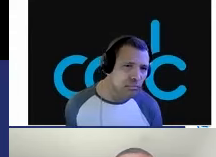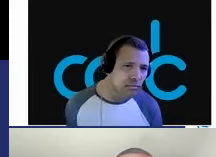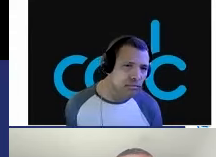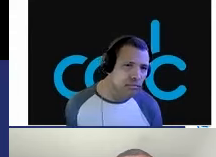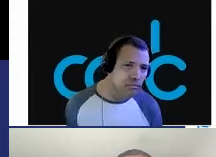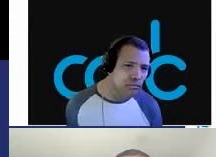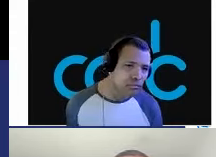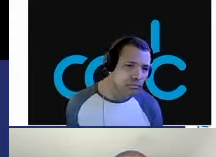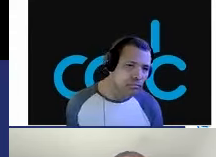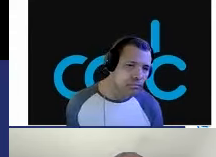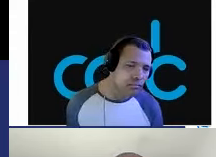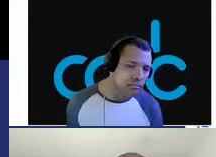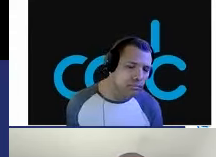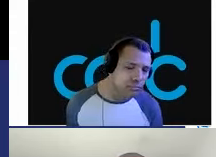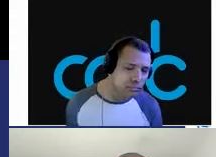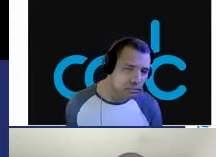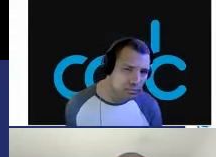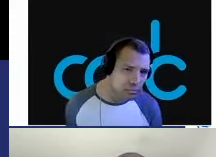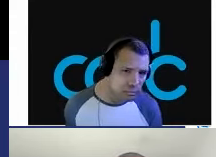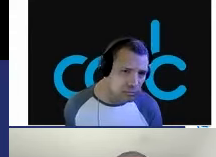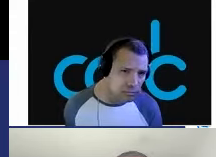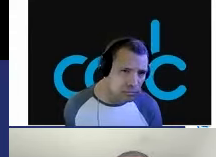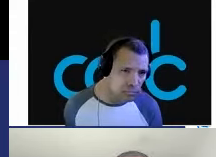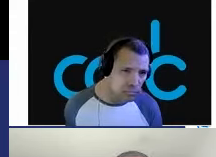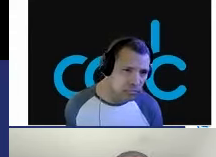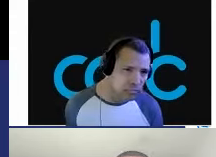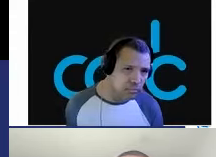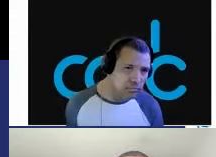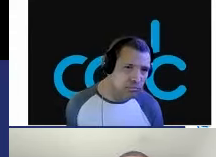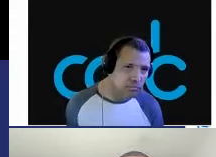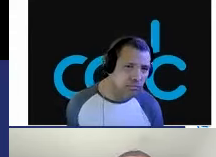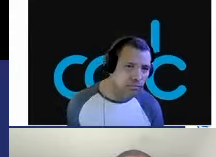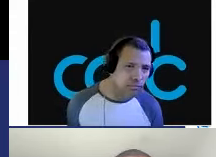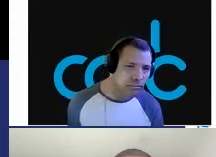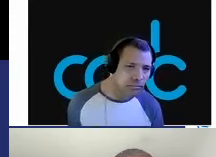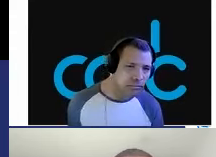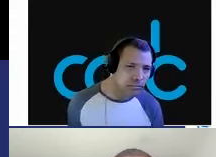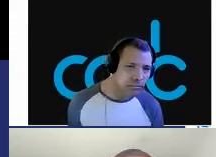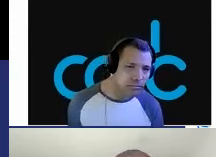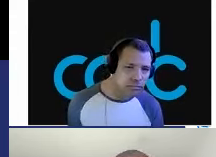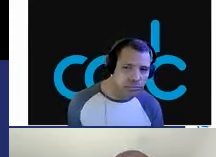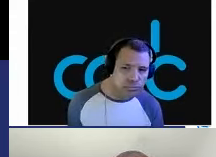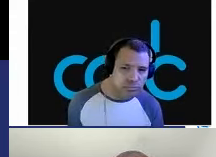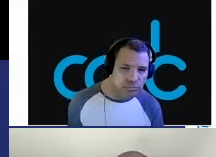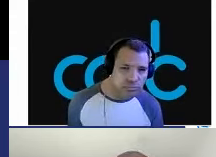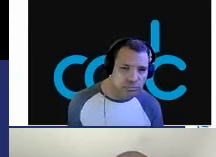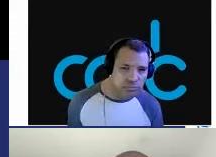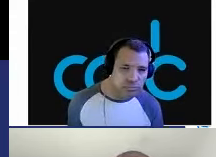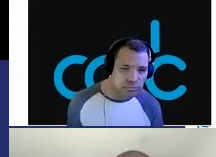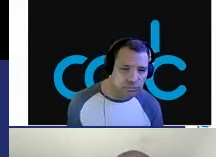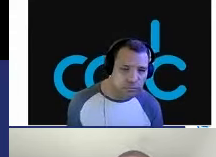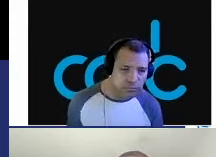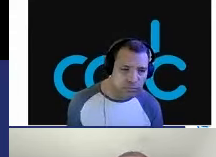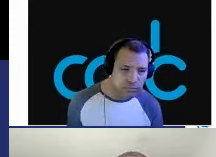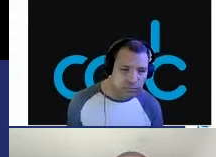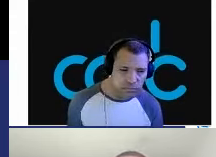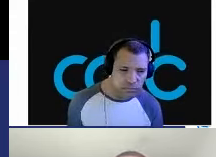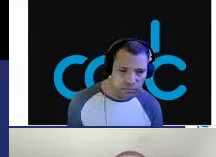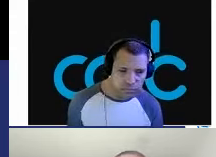can understand it. And so, Jose, to your point, we need folks like you and others to really